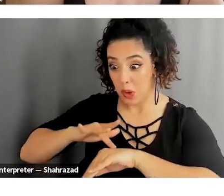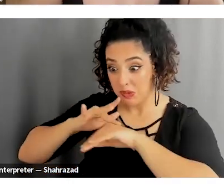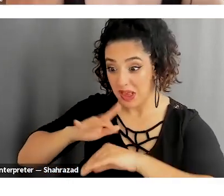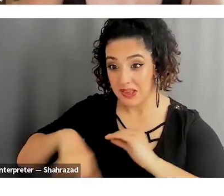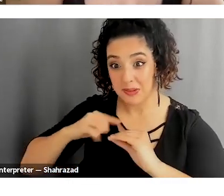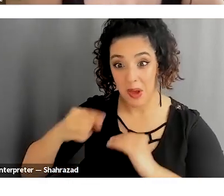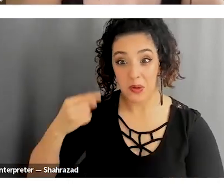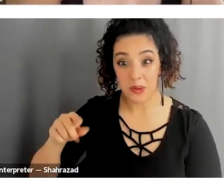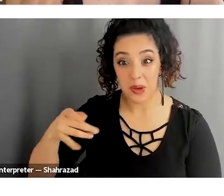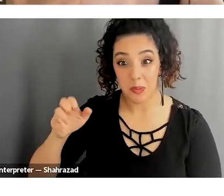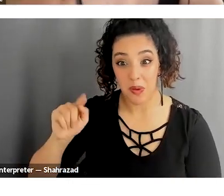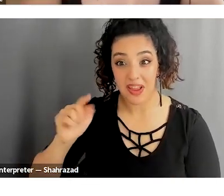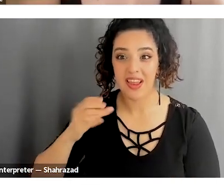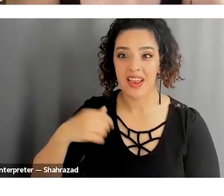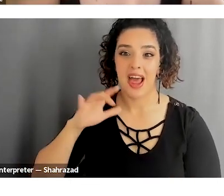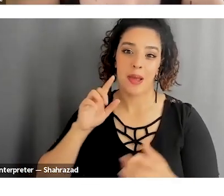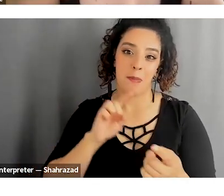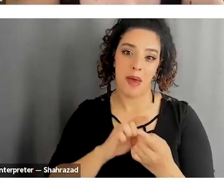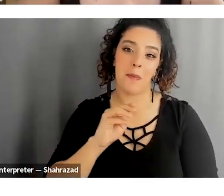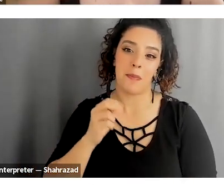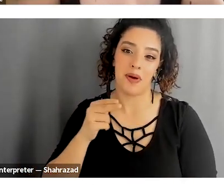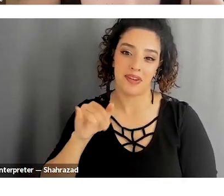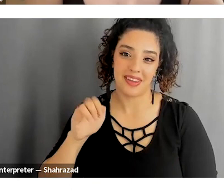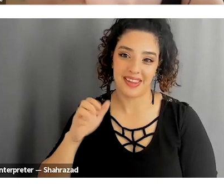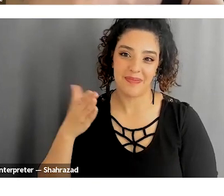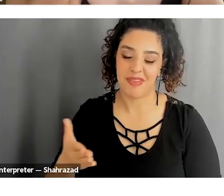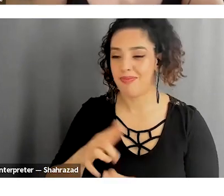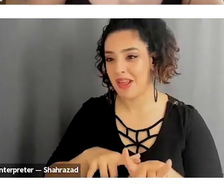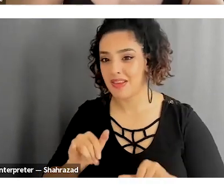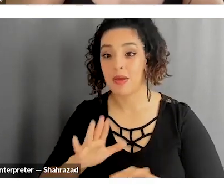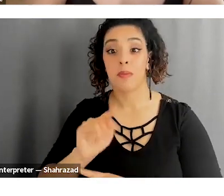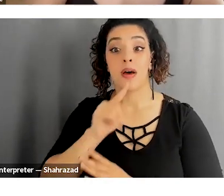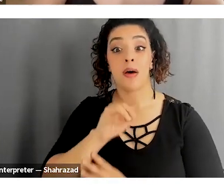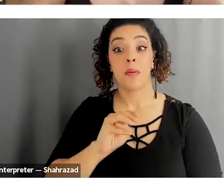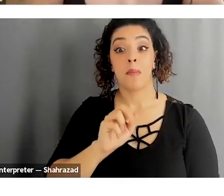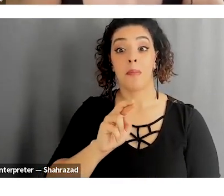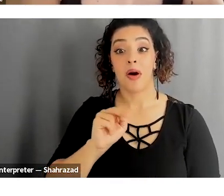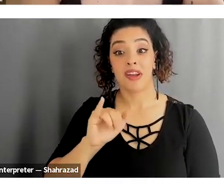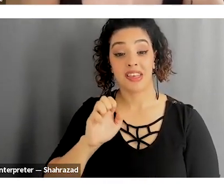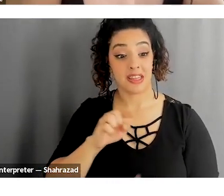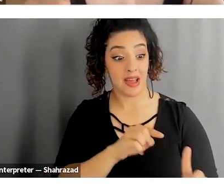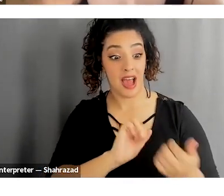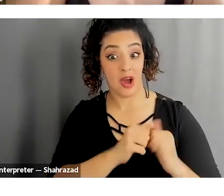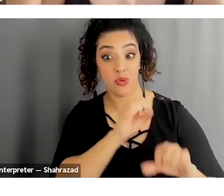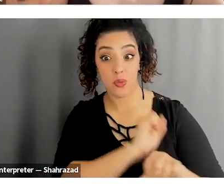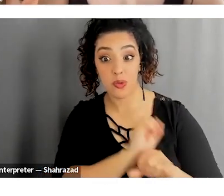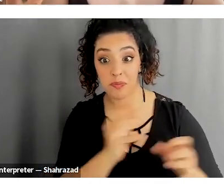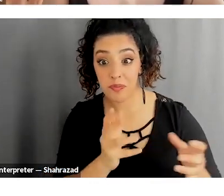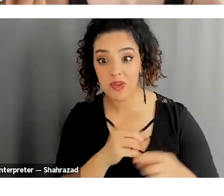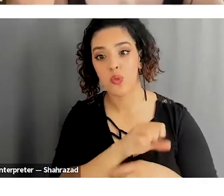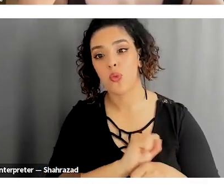we that's where I met Marnie, etc. But long story short is that, you know, Marnie, the way that she works is that she works